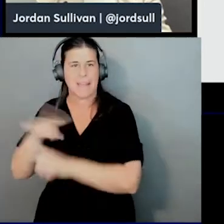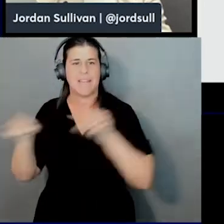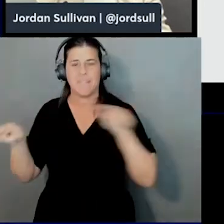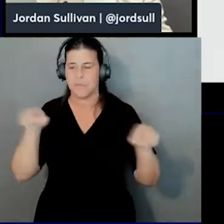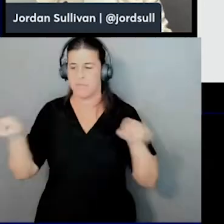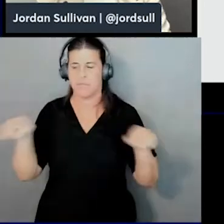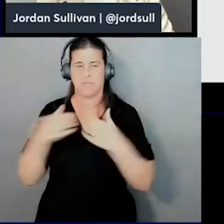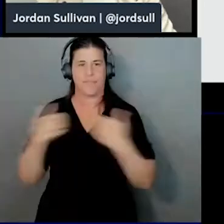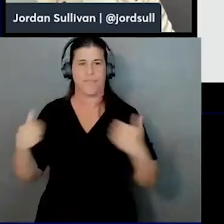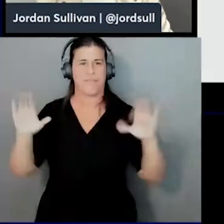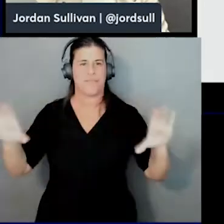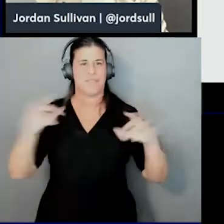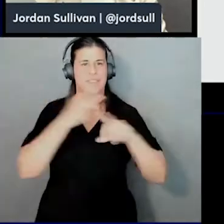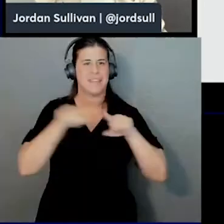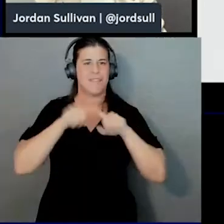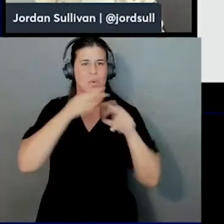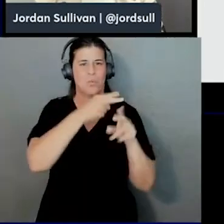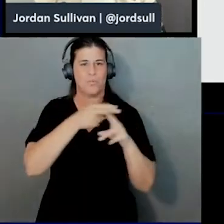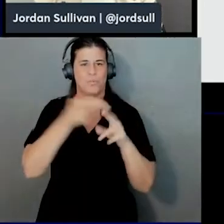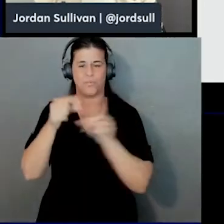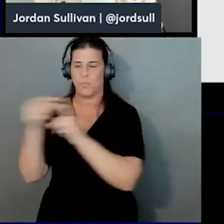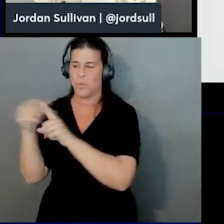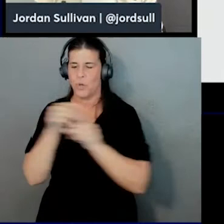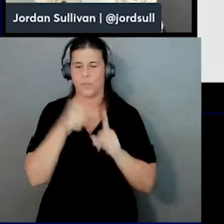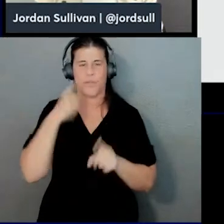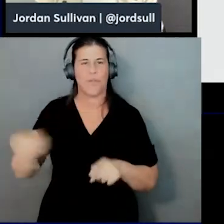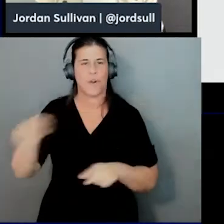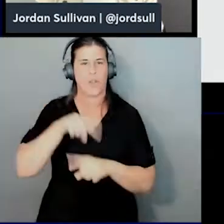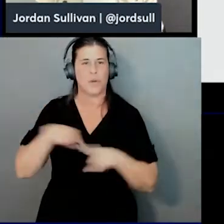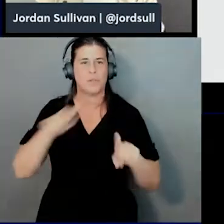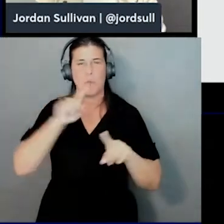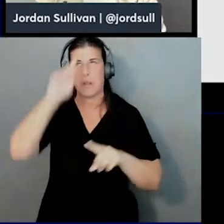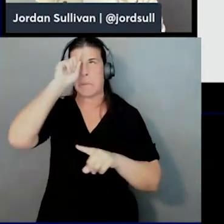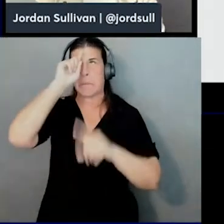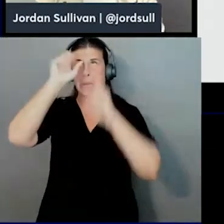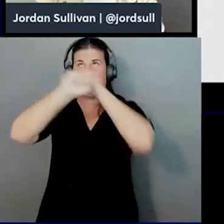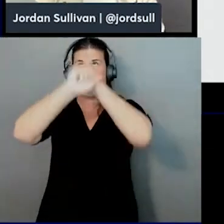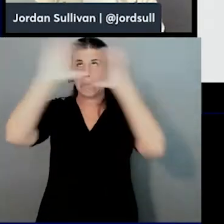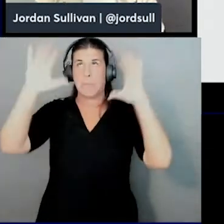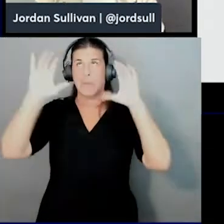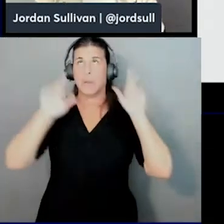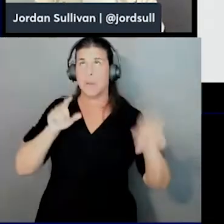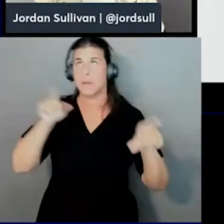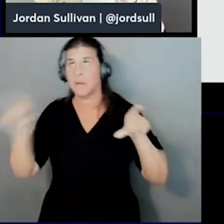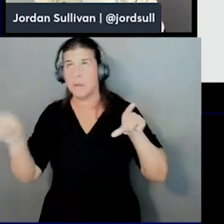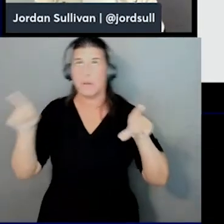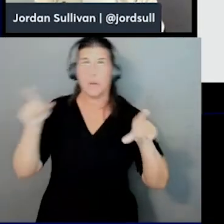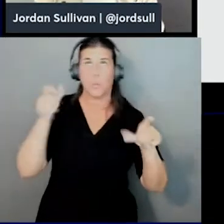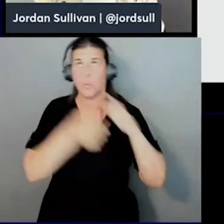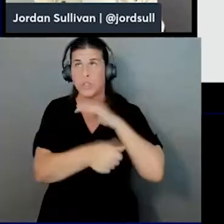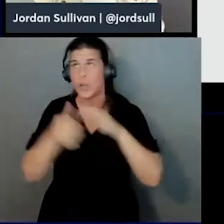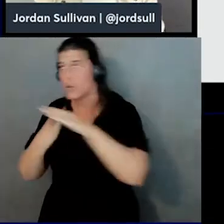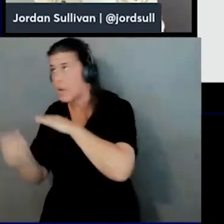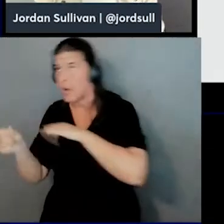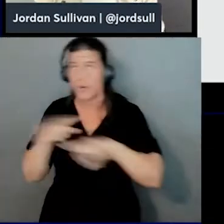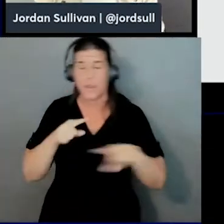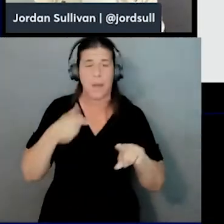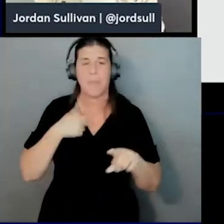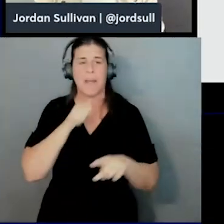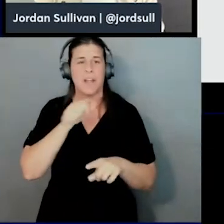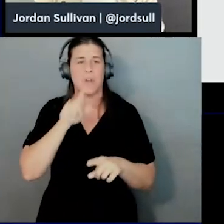to lay down it in a brain, just to make sure that the notation